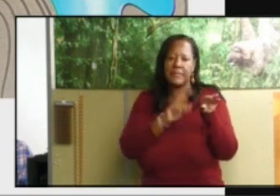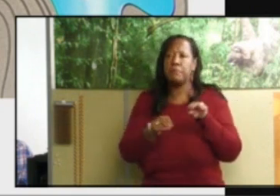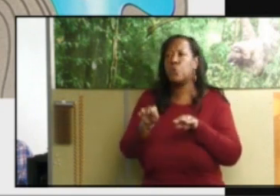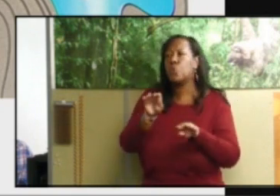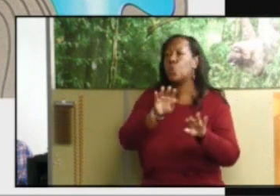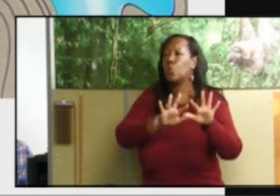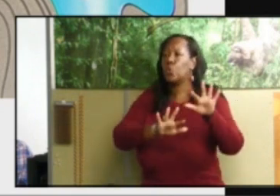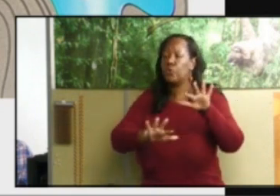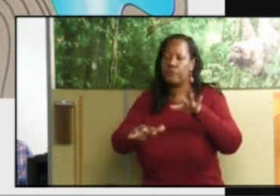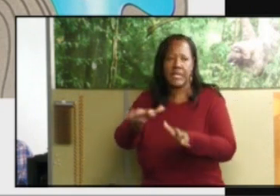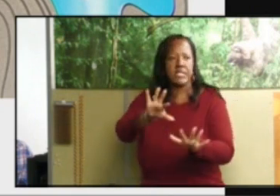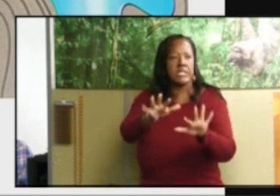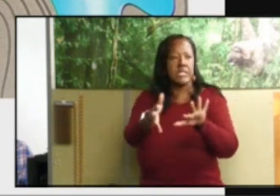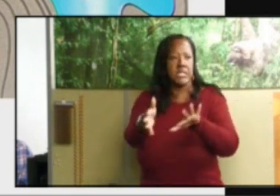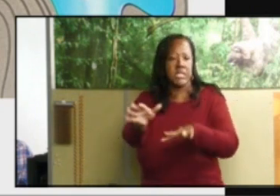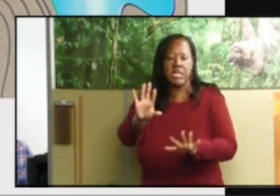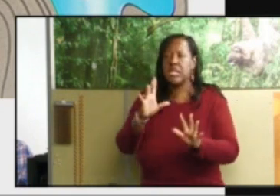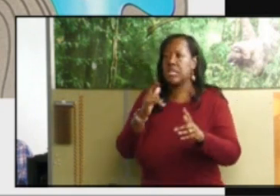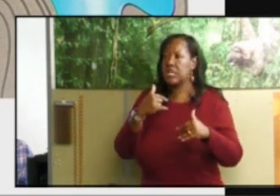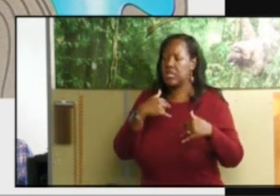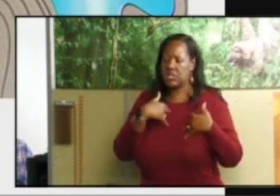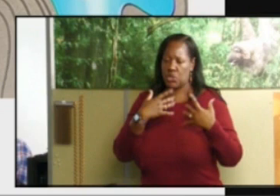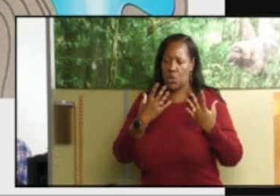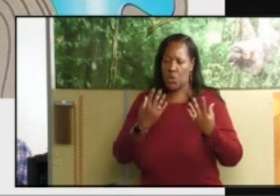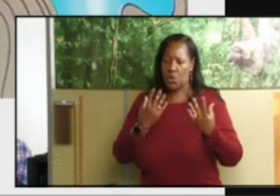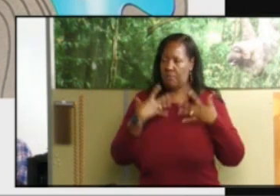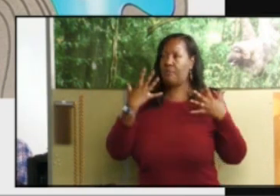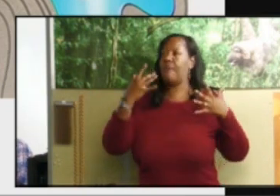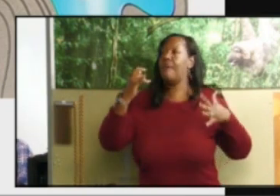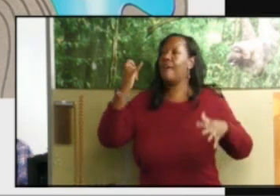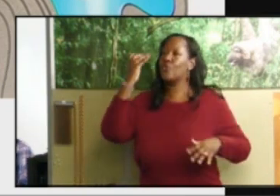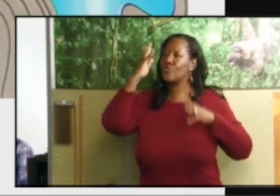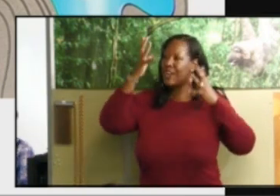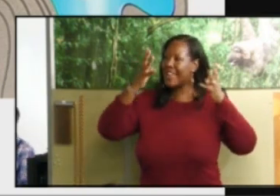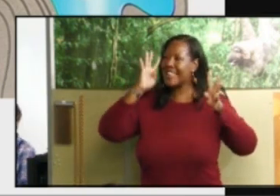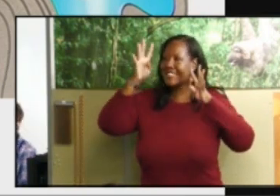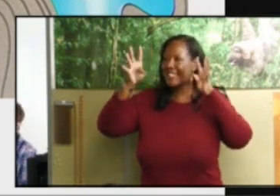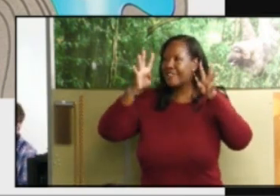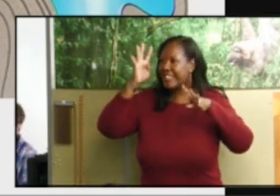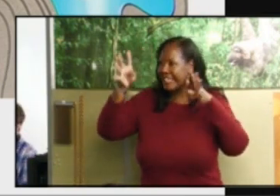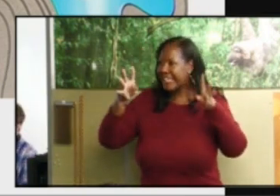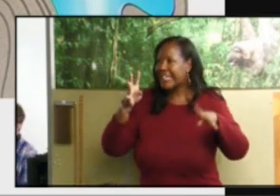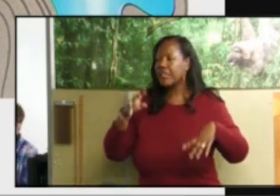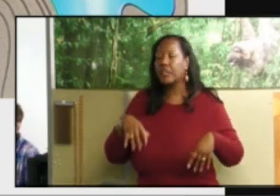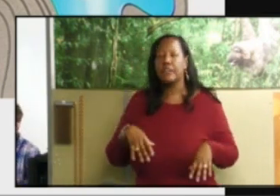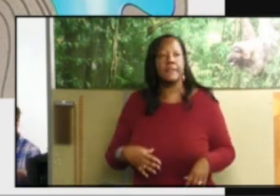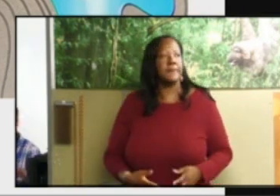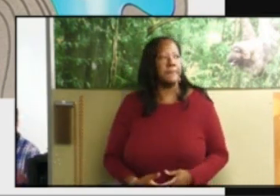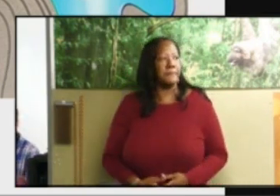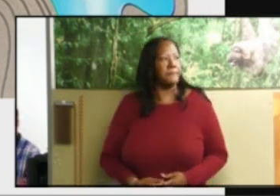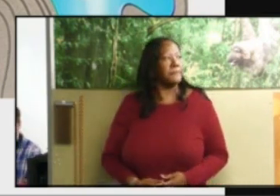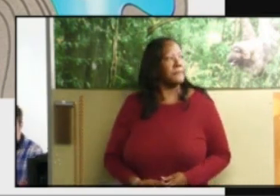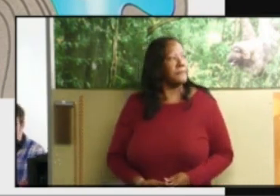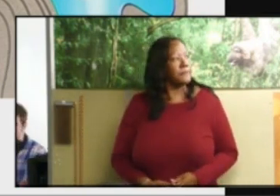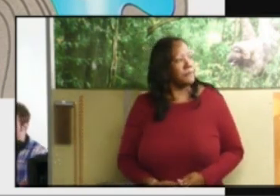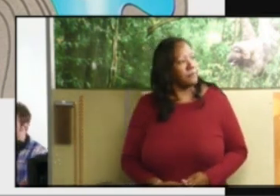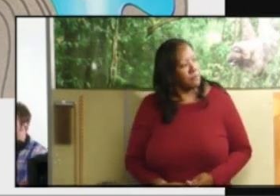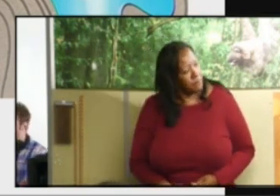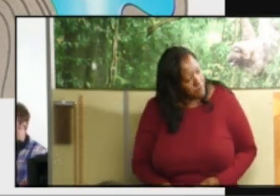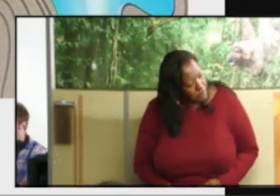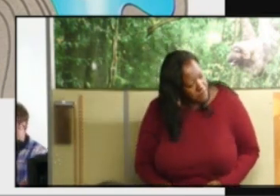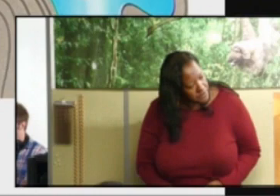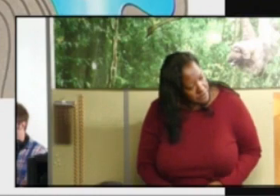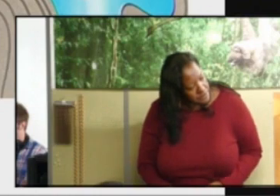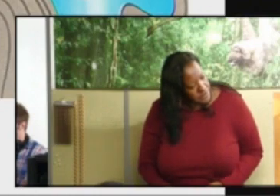energy of getting an idea, getting the spark of creativity to be captured in the design itself. And